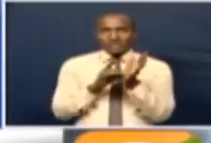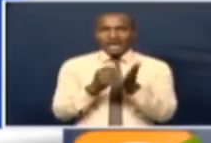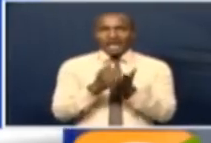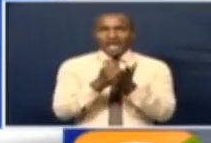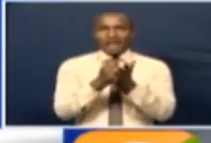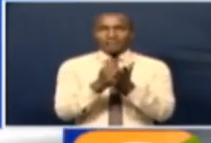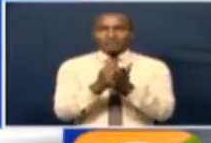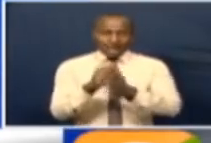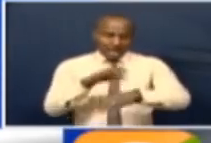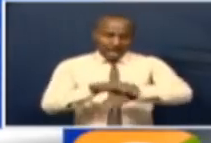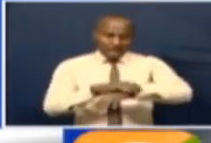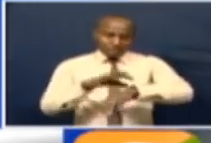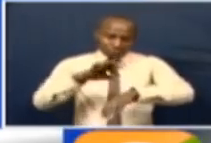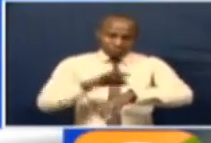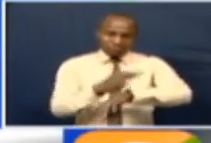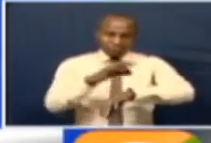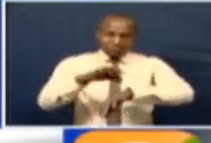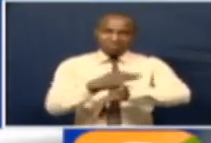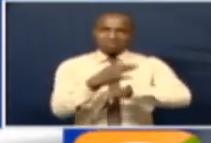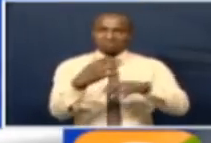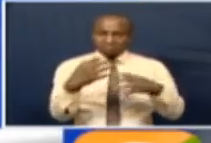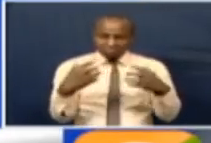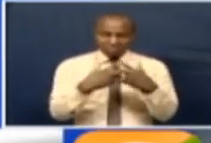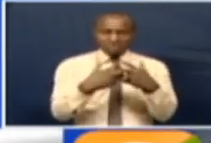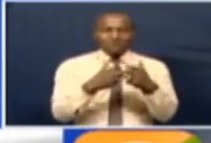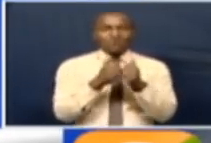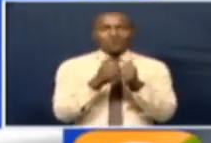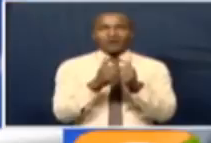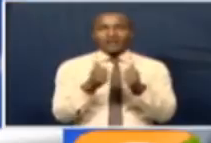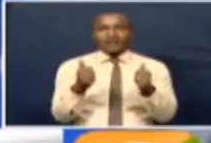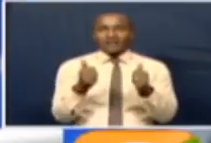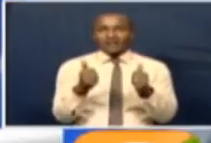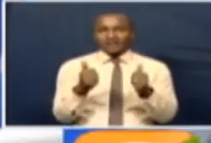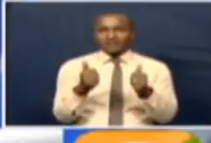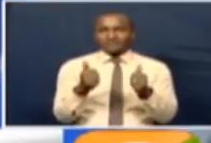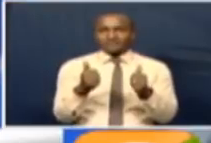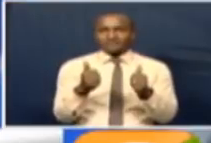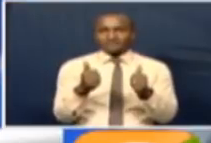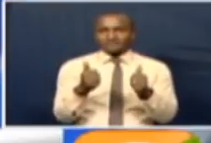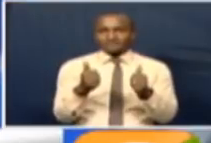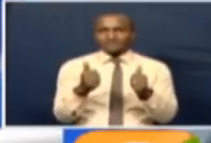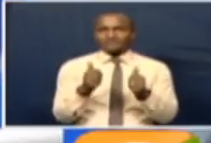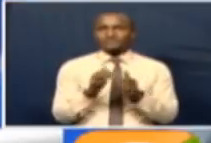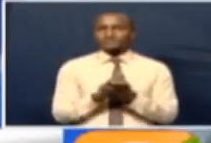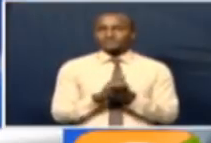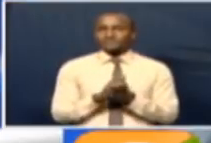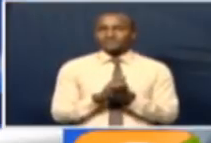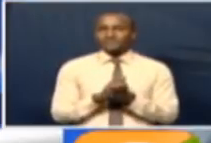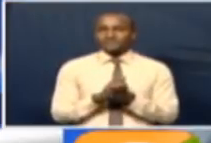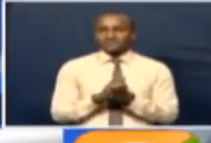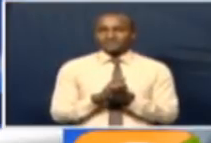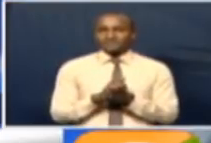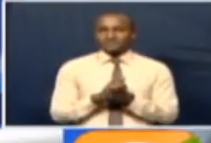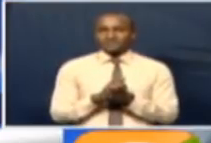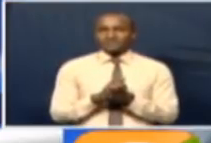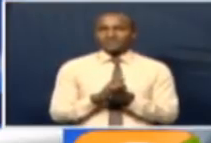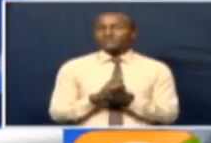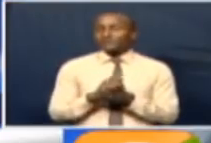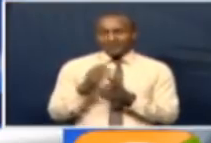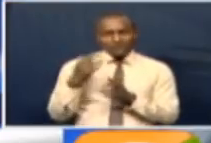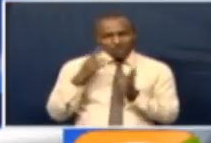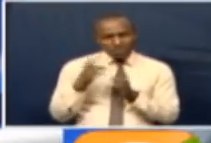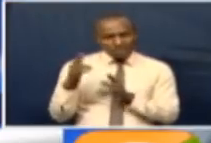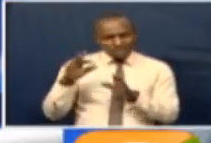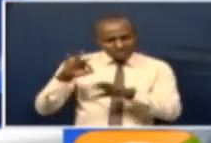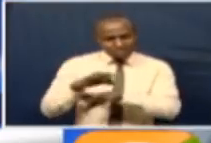kuunganisha kiganja chake cha mkono. There are rare cases worldwide that you find people do such a procedure